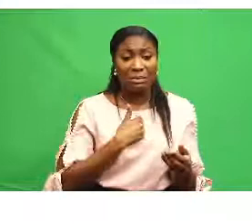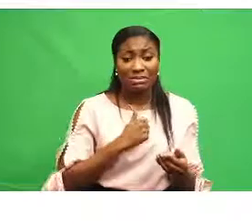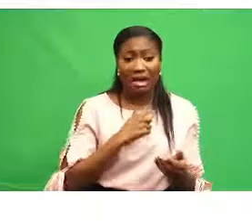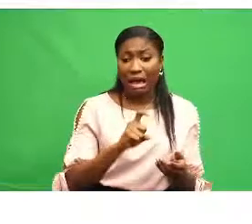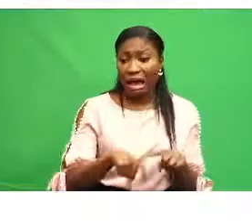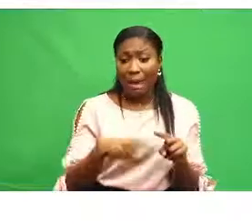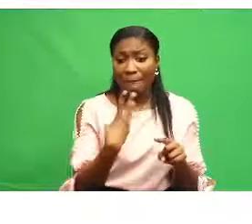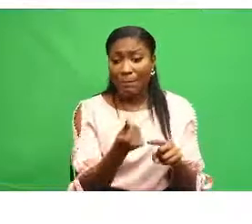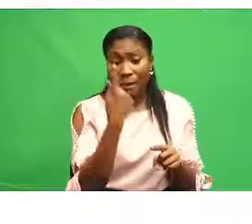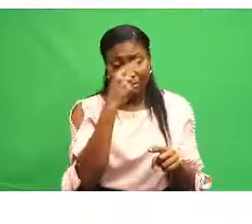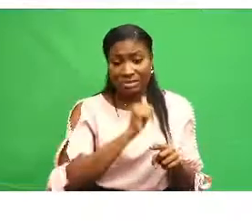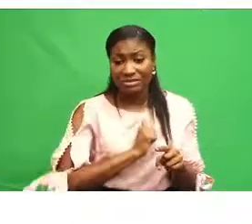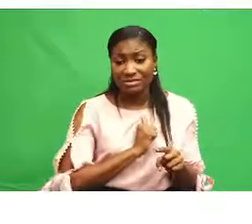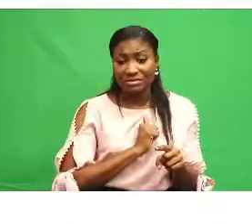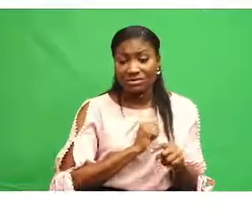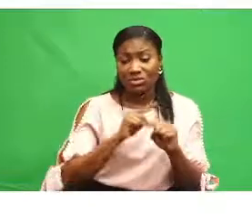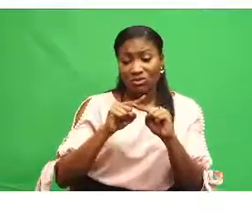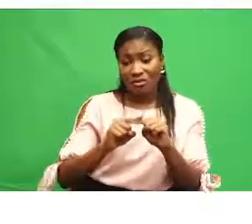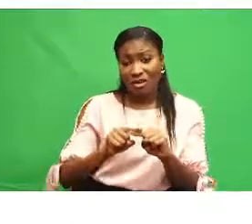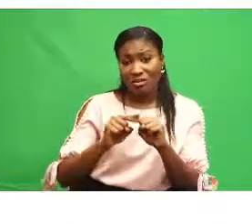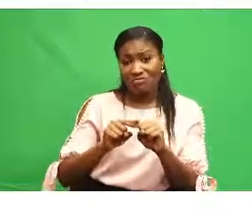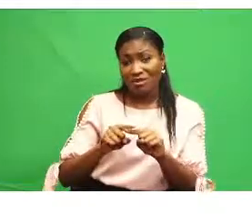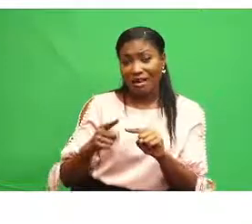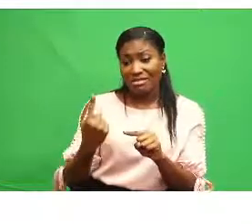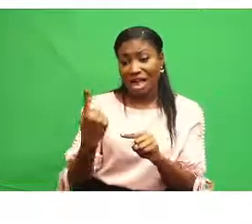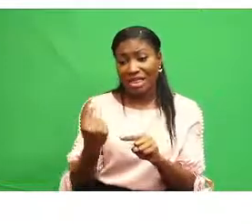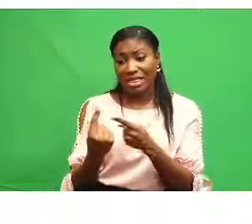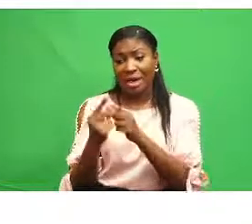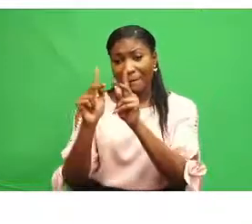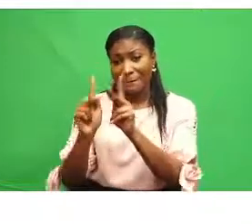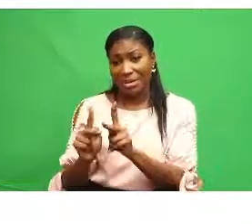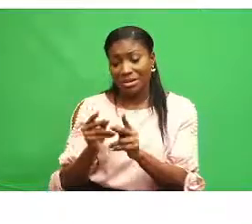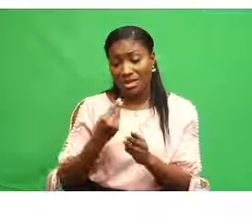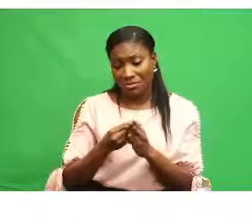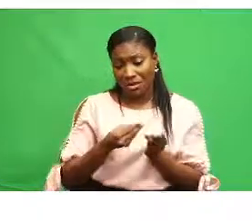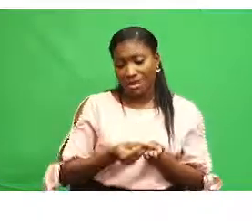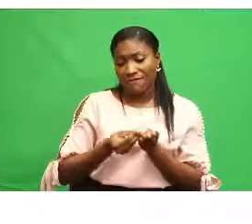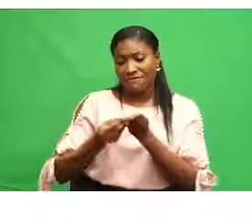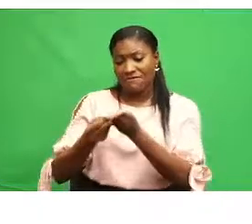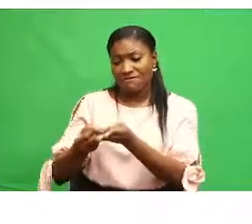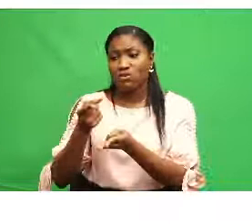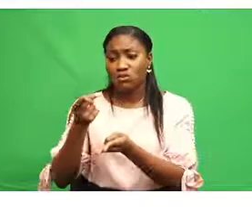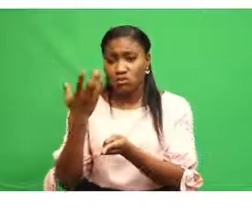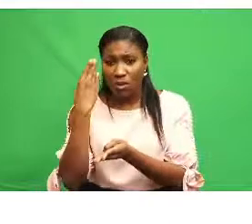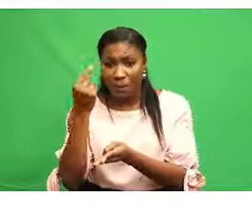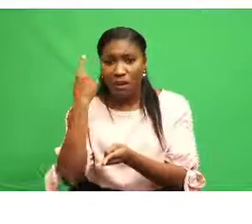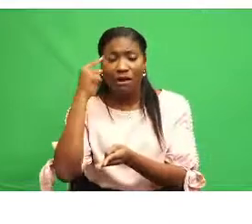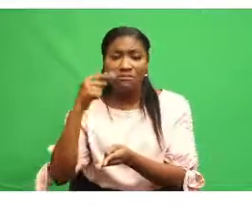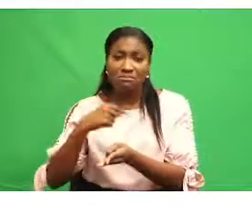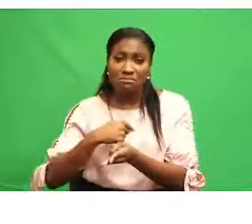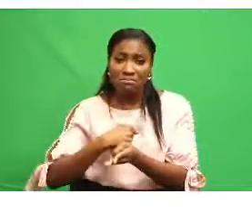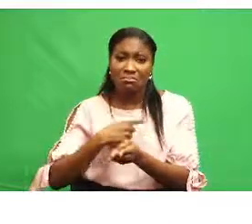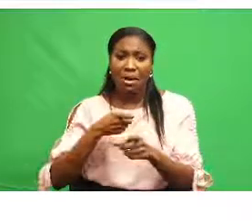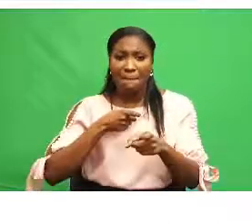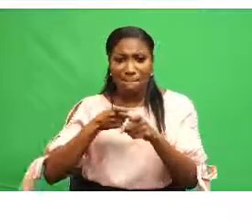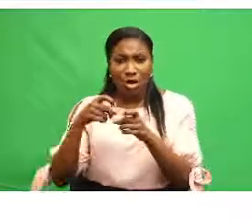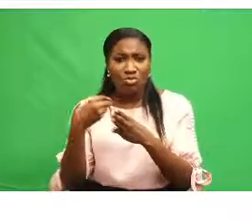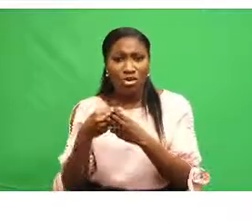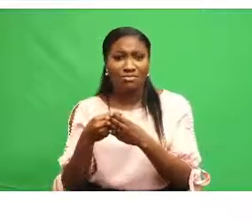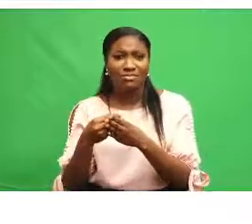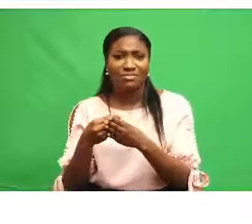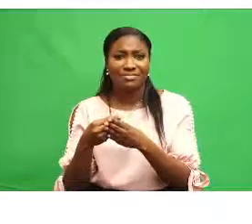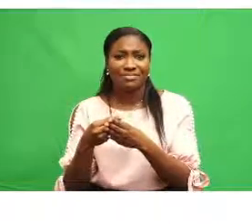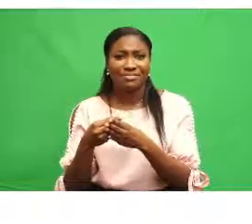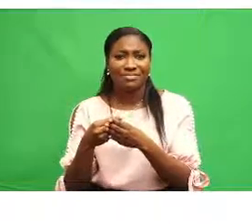you, but to manage your monies. And you may have the sense of self to recognize that